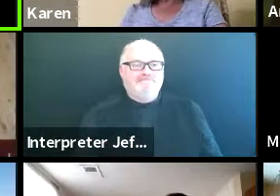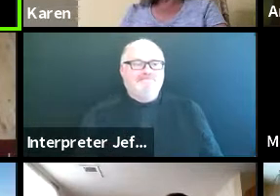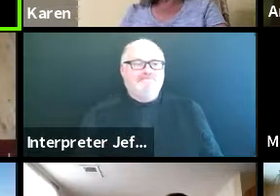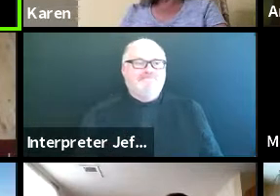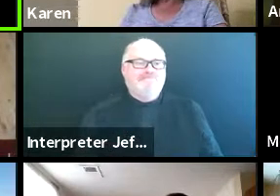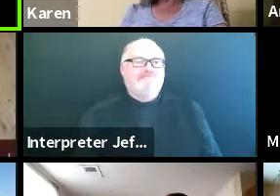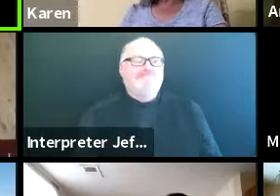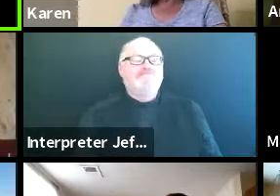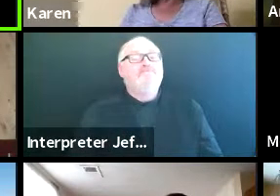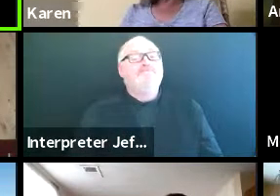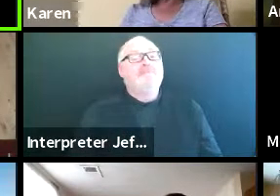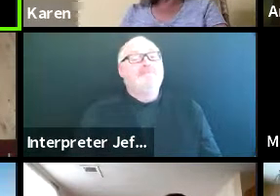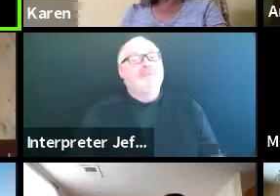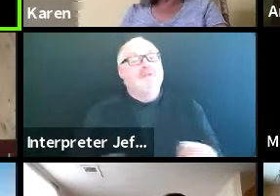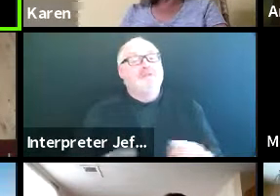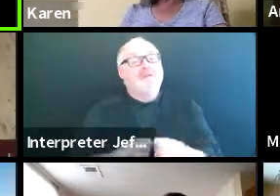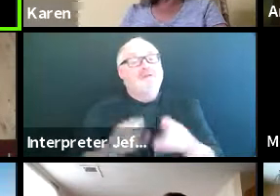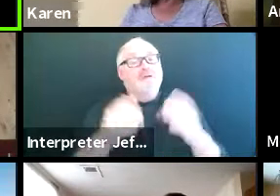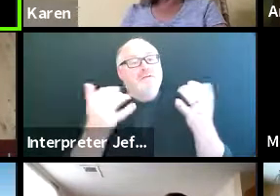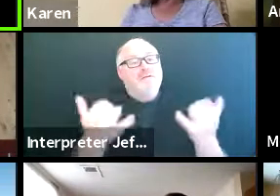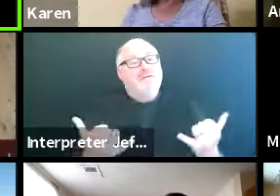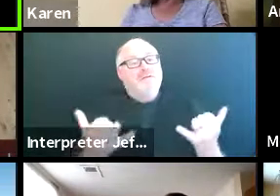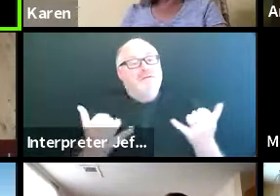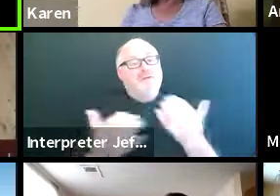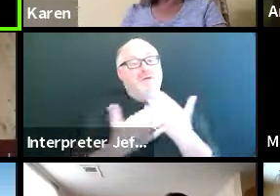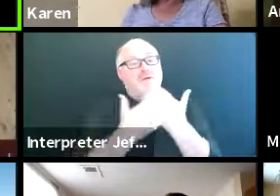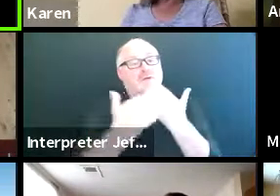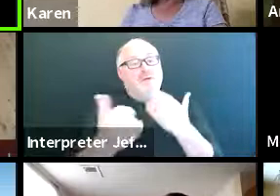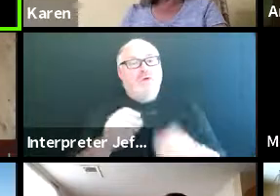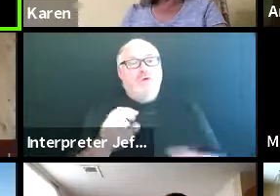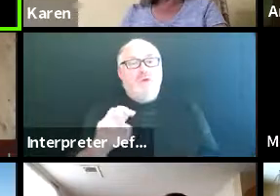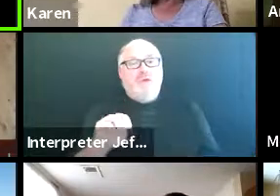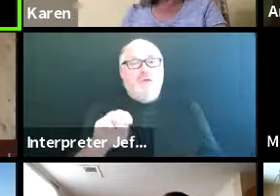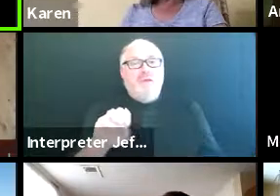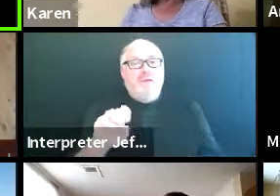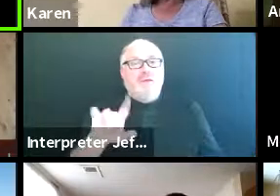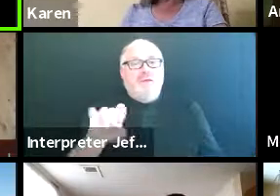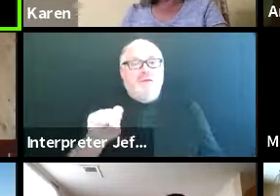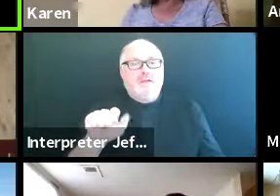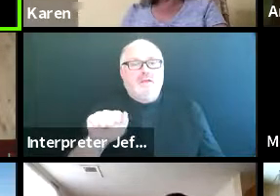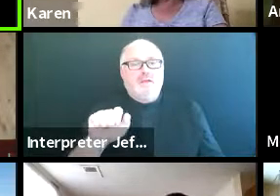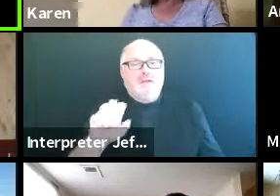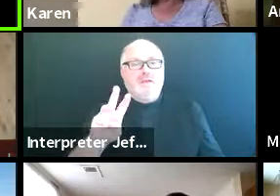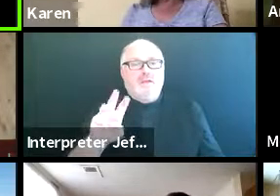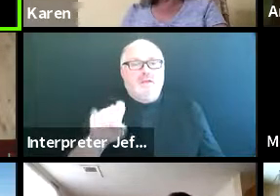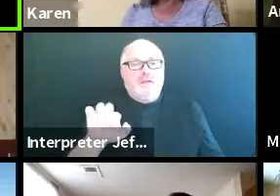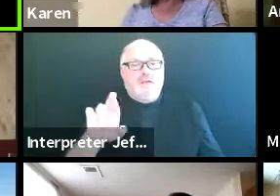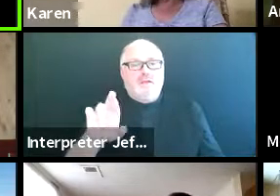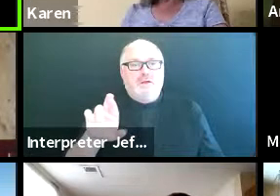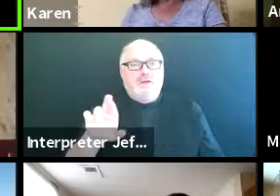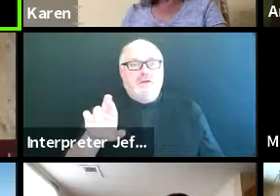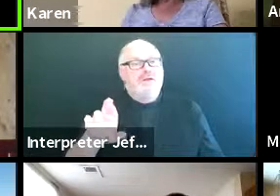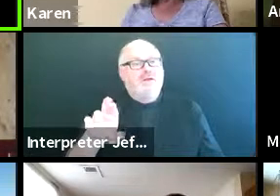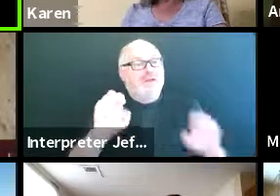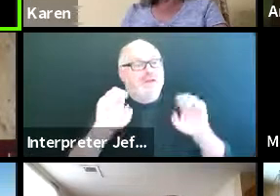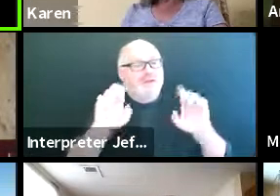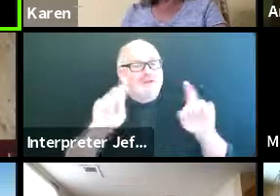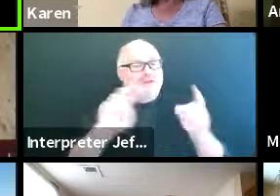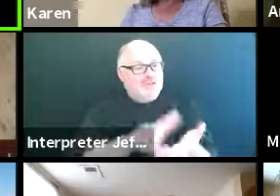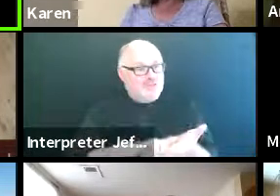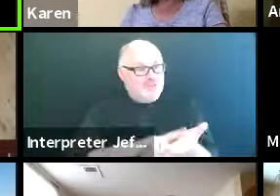I want to now call up Melissa Weir. Melissa's major is nursing